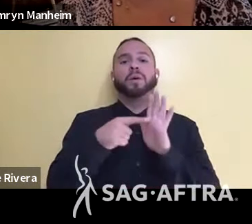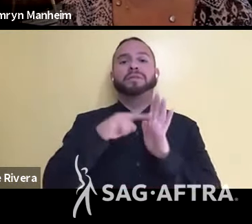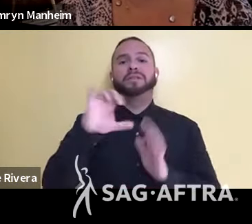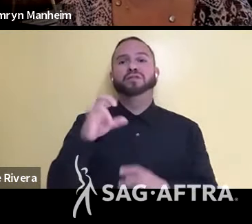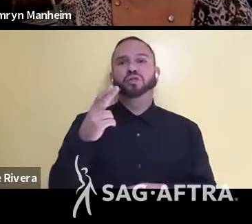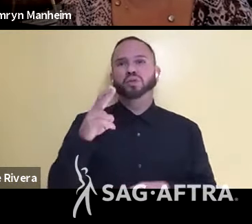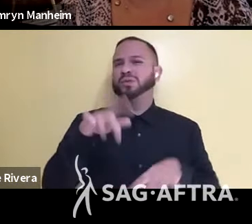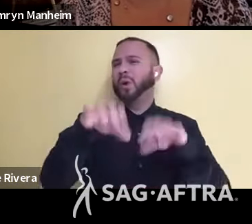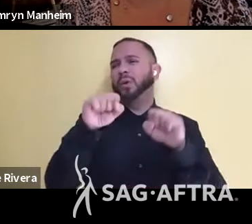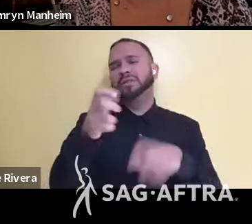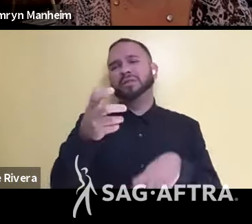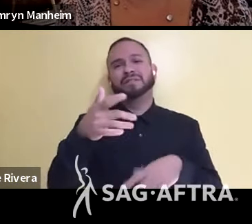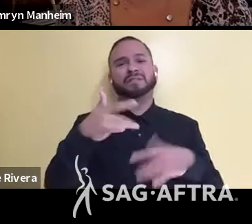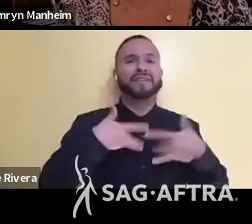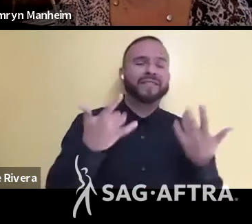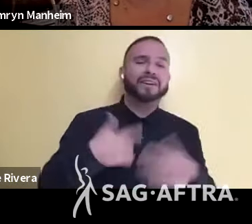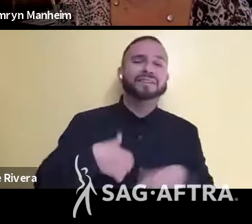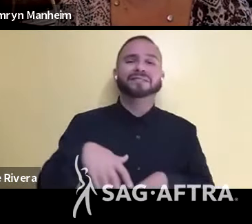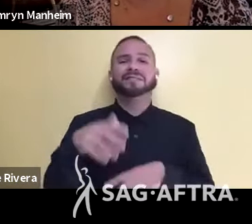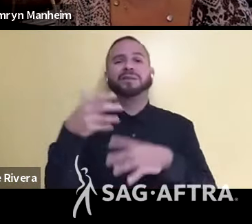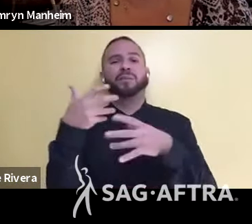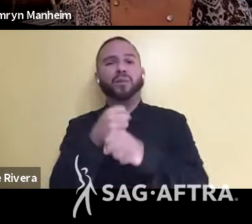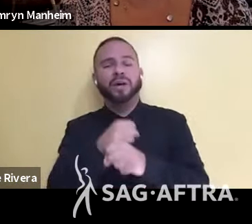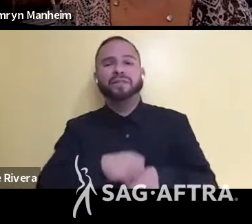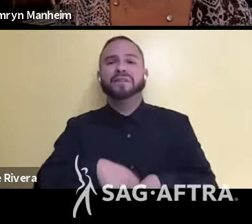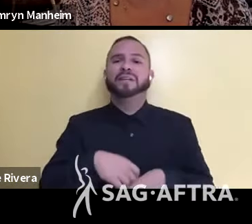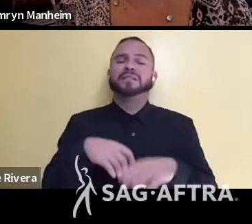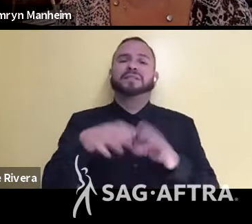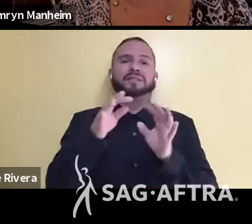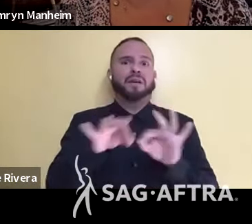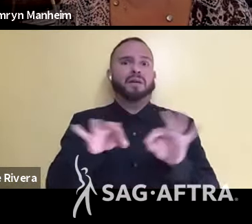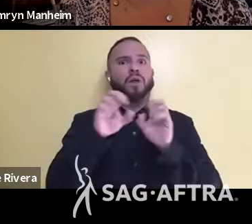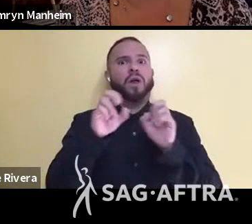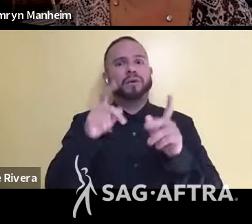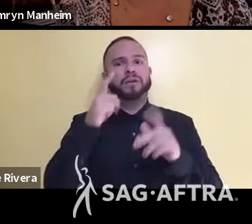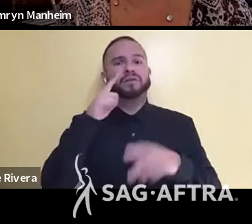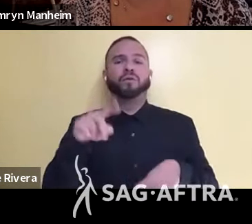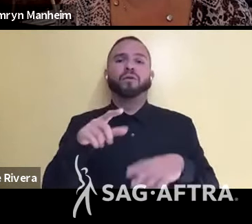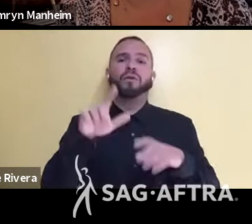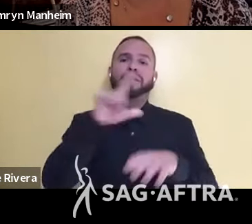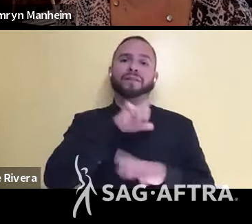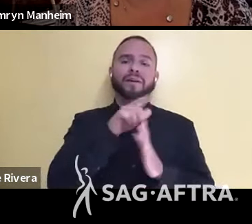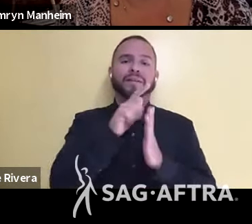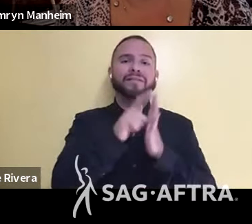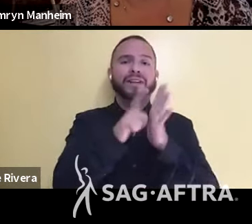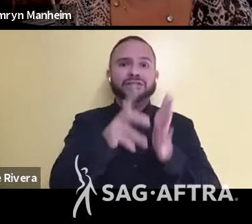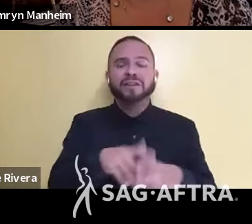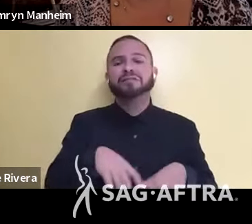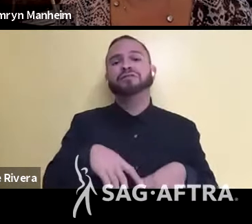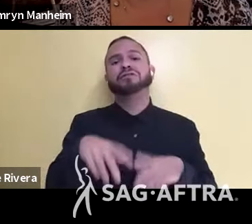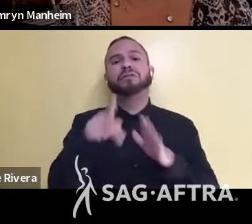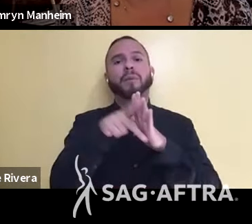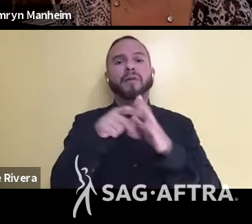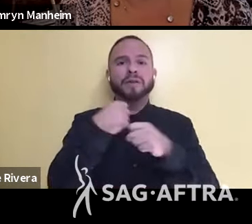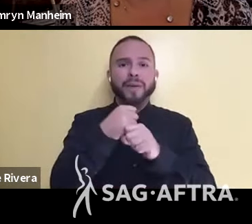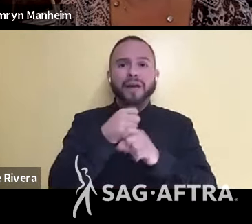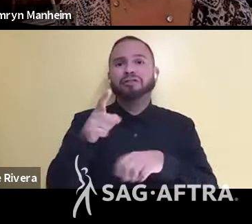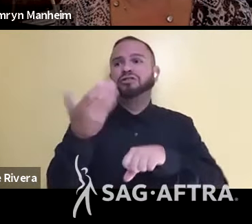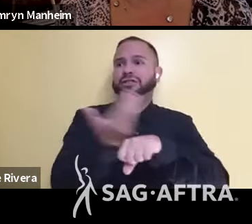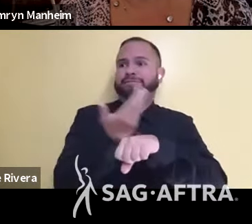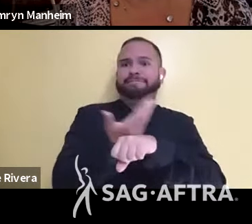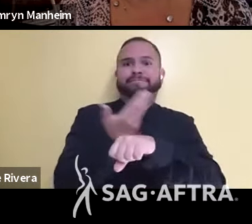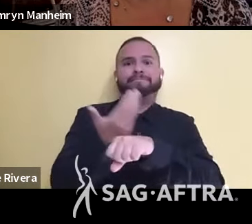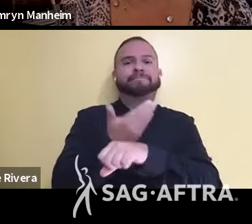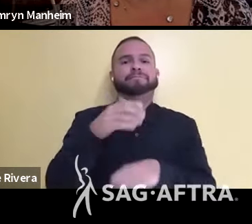briefings, events, informational opportunities for legislators, policymakers. She's actually led the modernization of the Copyright